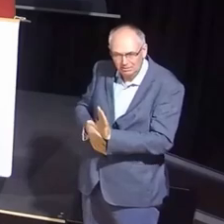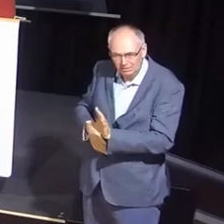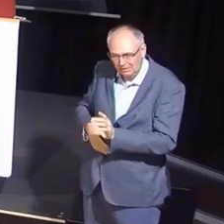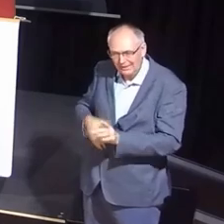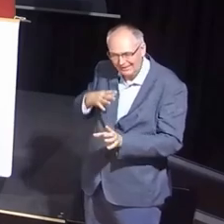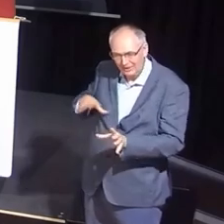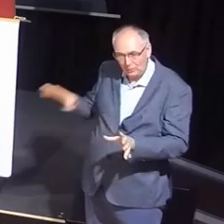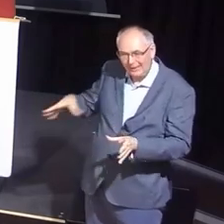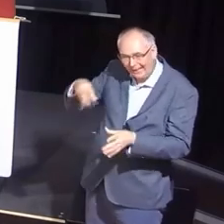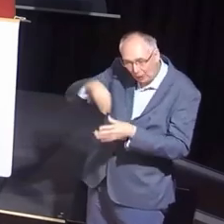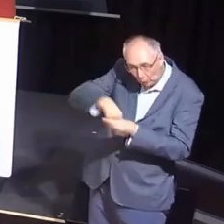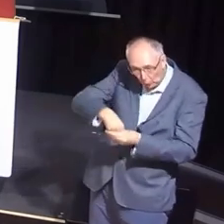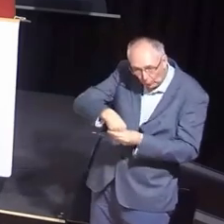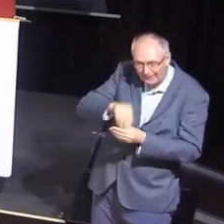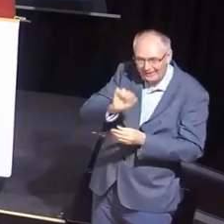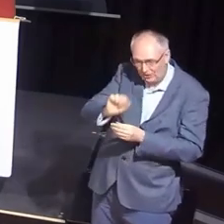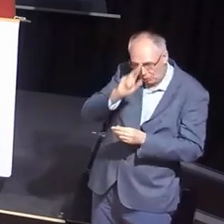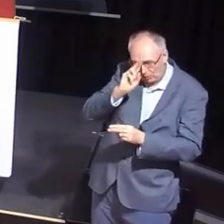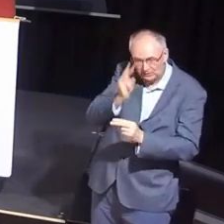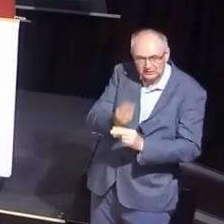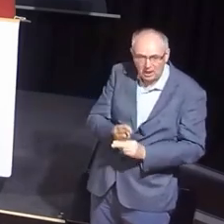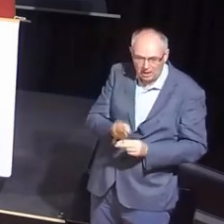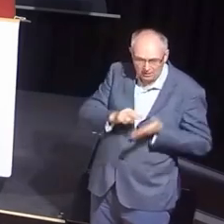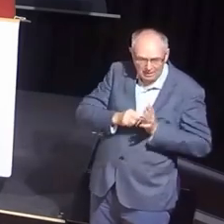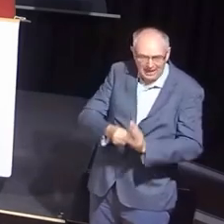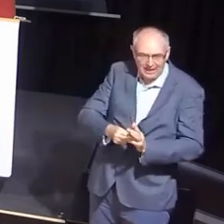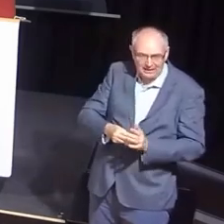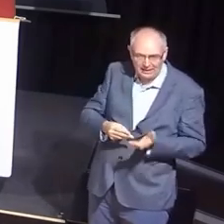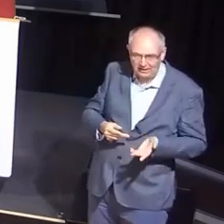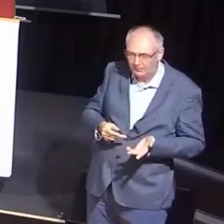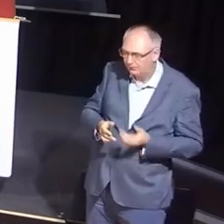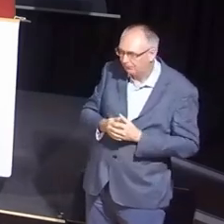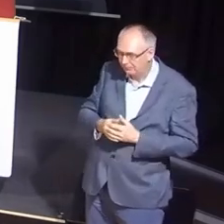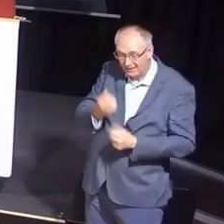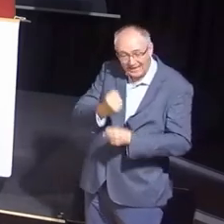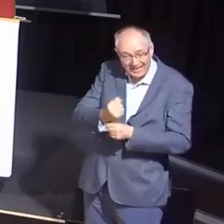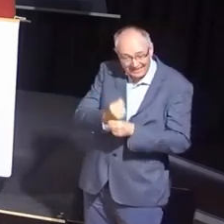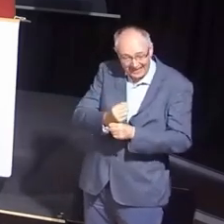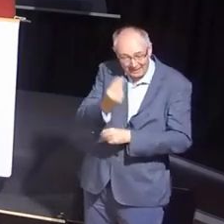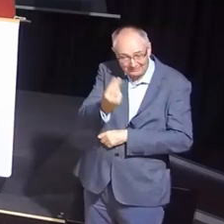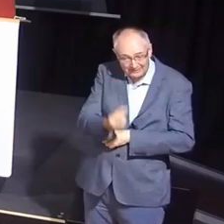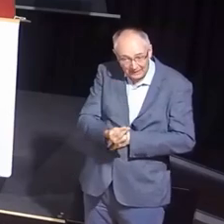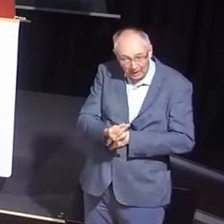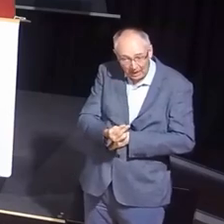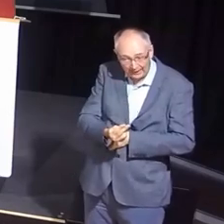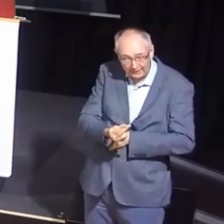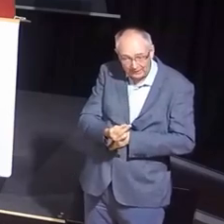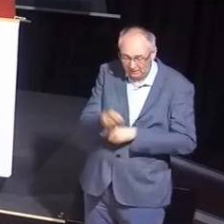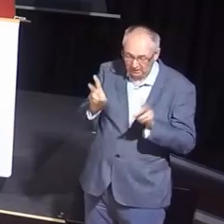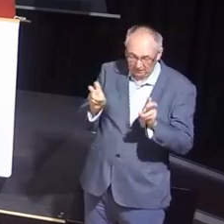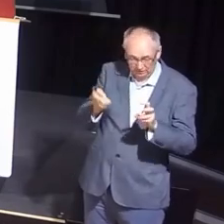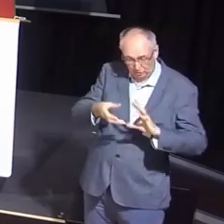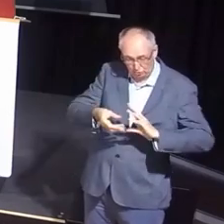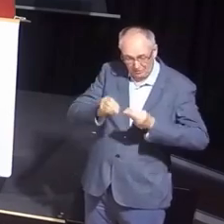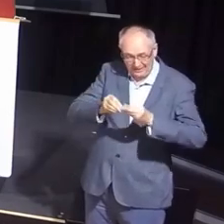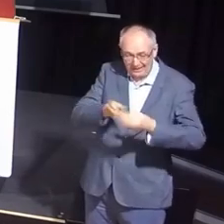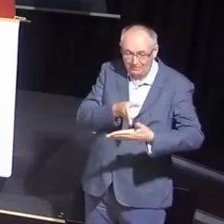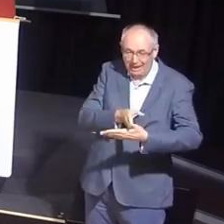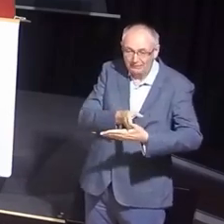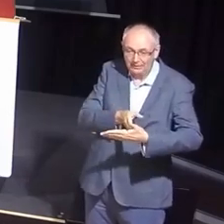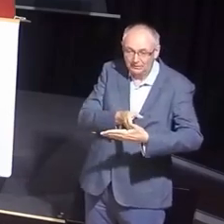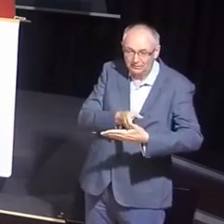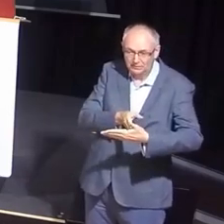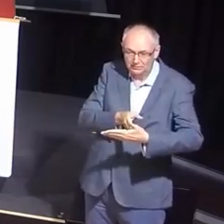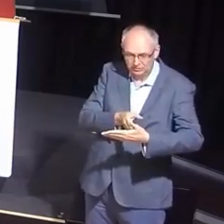included in the core pillars of our design and how we approach games design, because games design is about creating barriers, so we just have to be deliberate in that